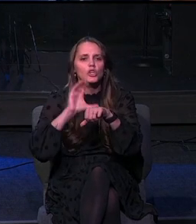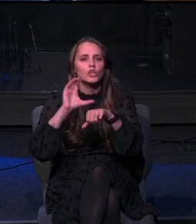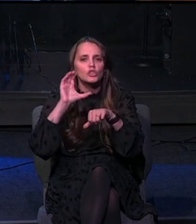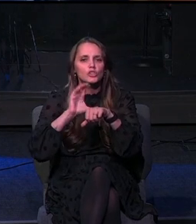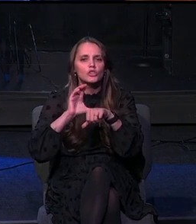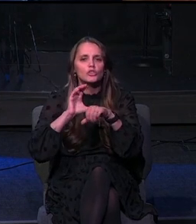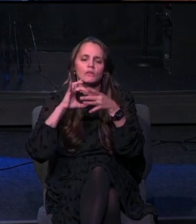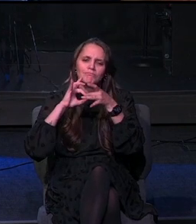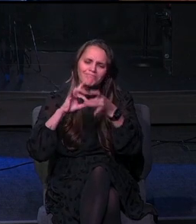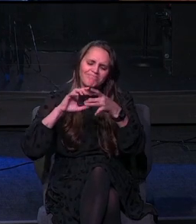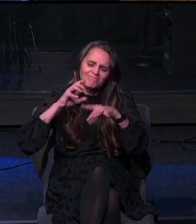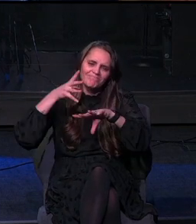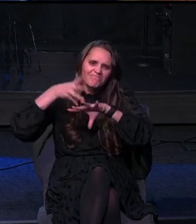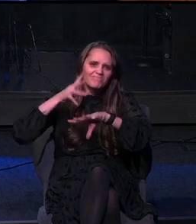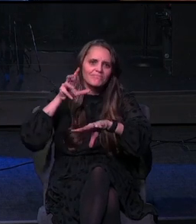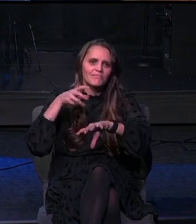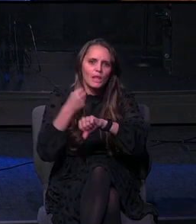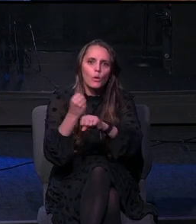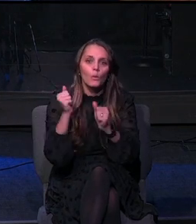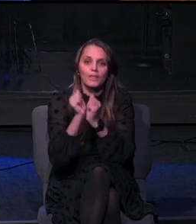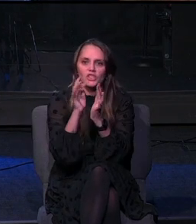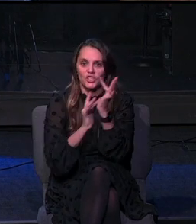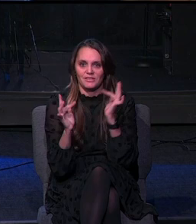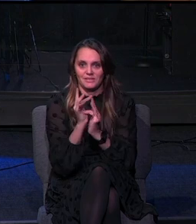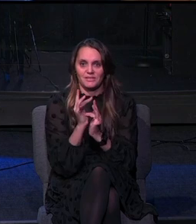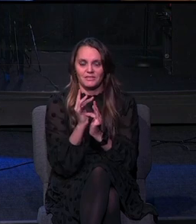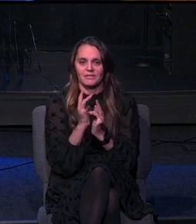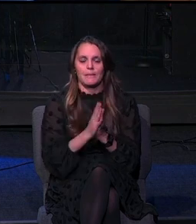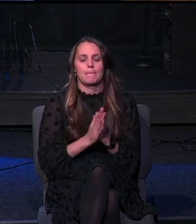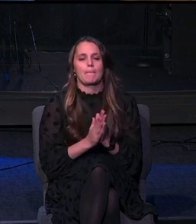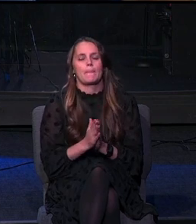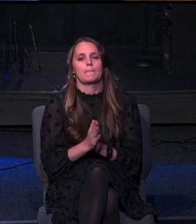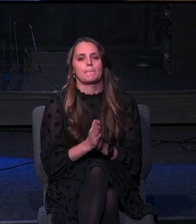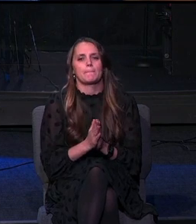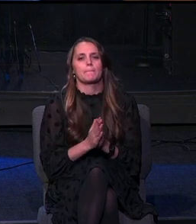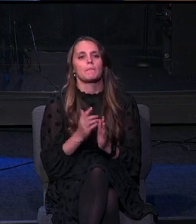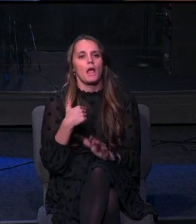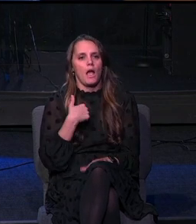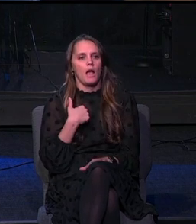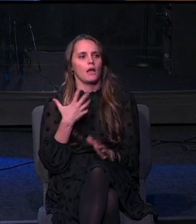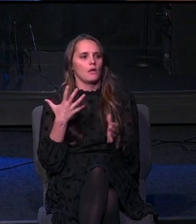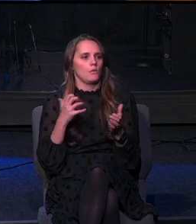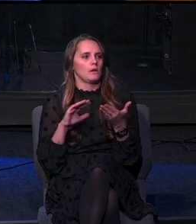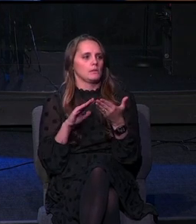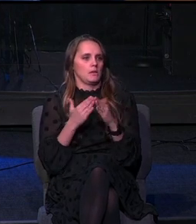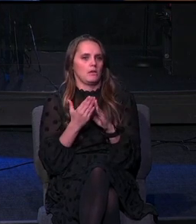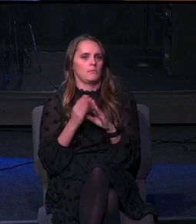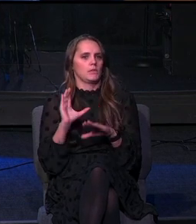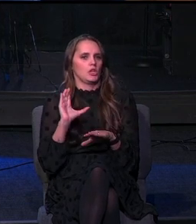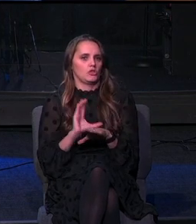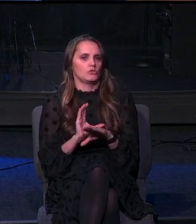him. I want us to become a church like that.